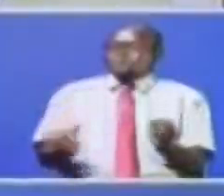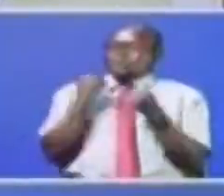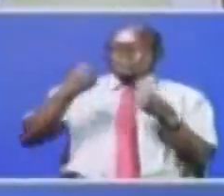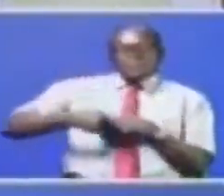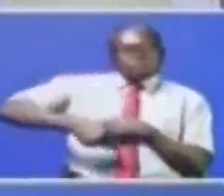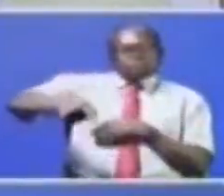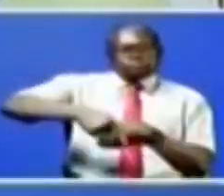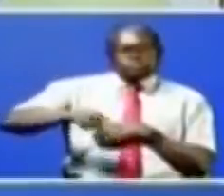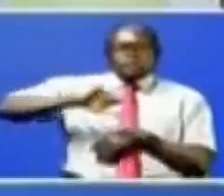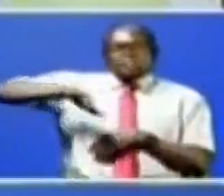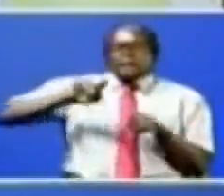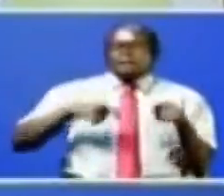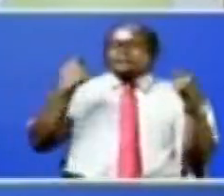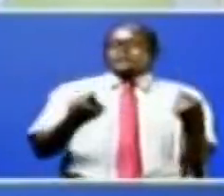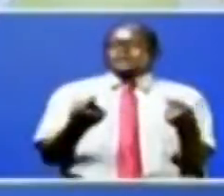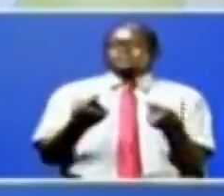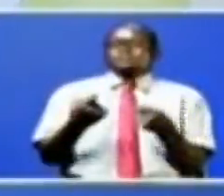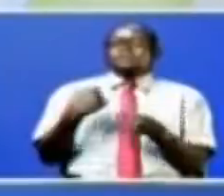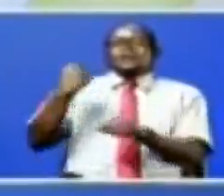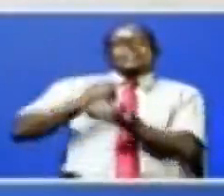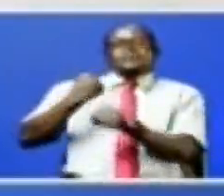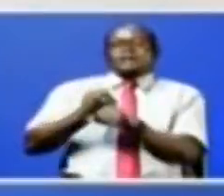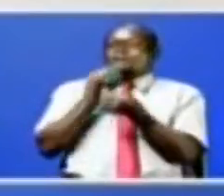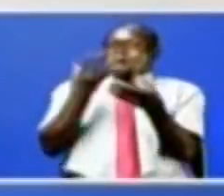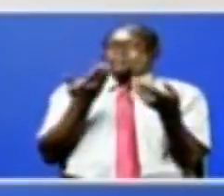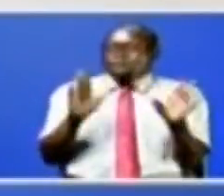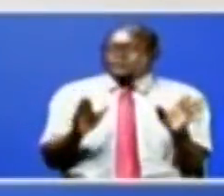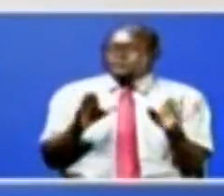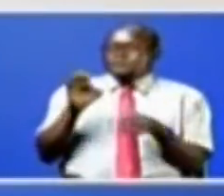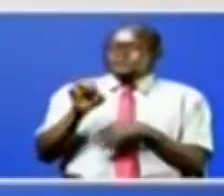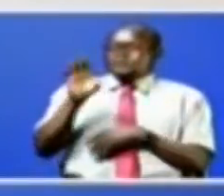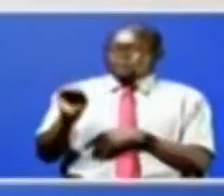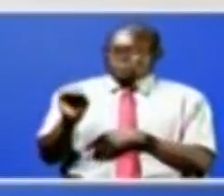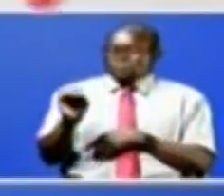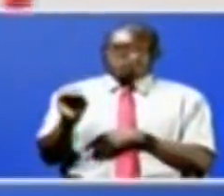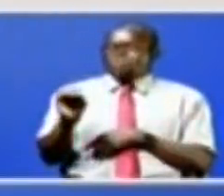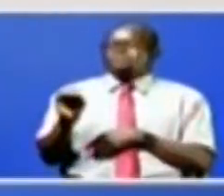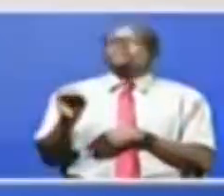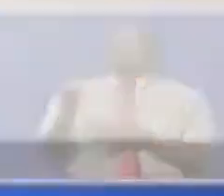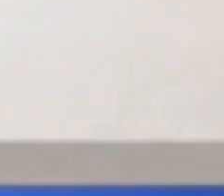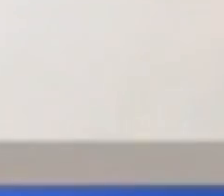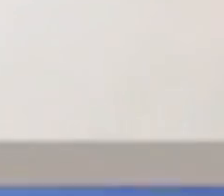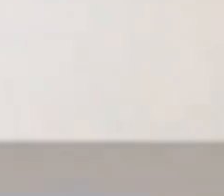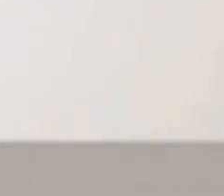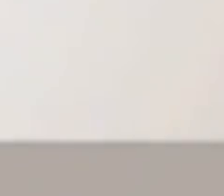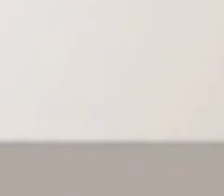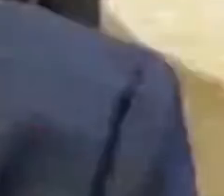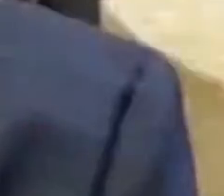the remaining team at the secretariat, noting that the CEO Ezra Chiloba was suspended by the